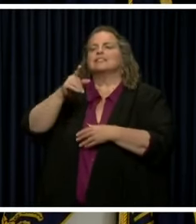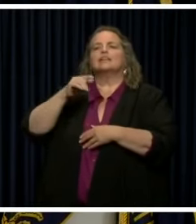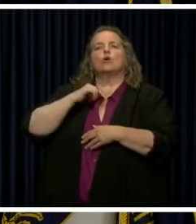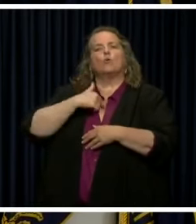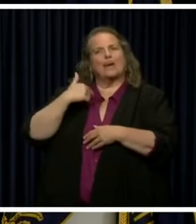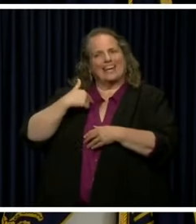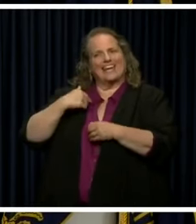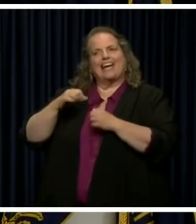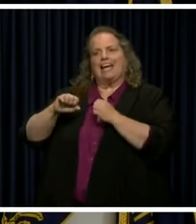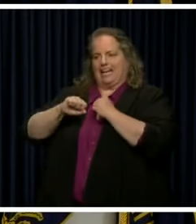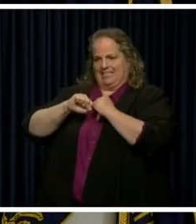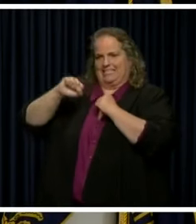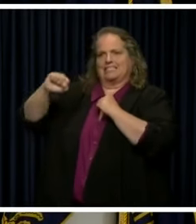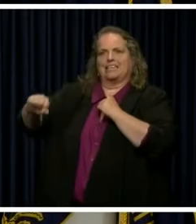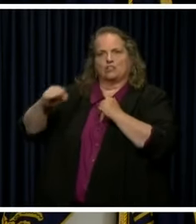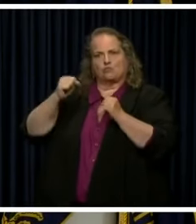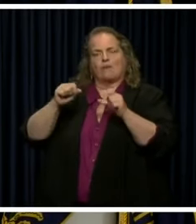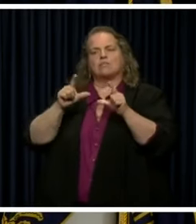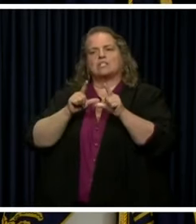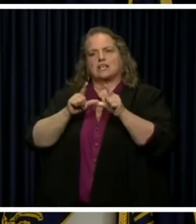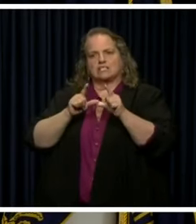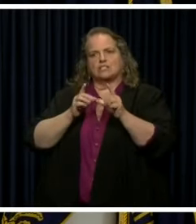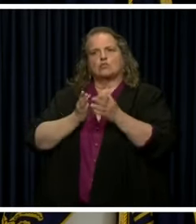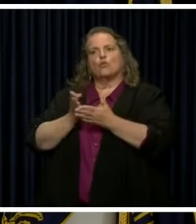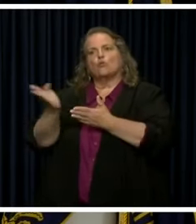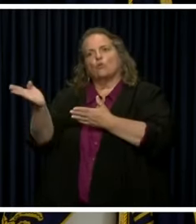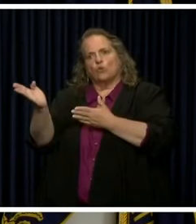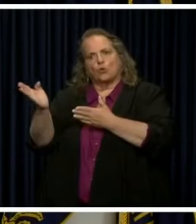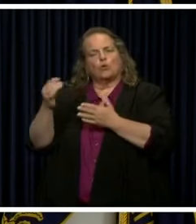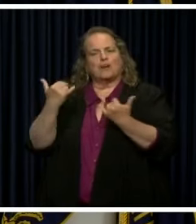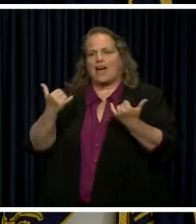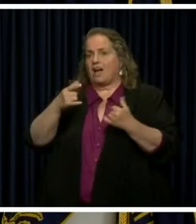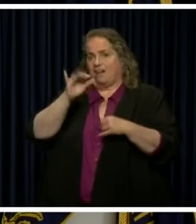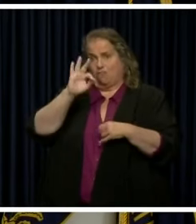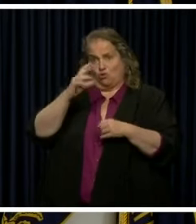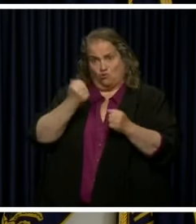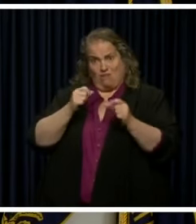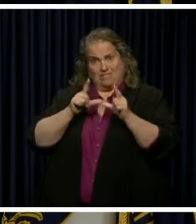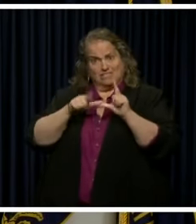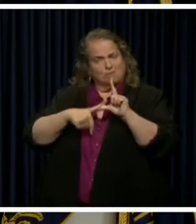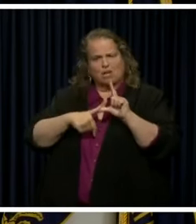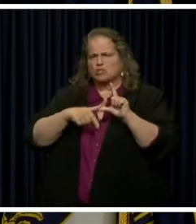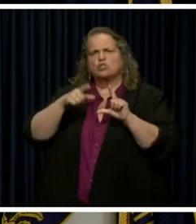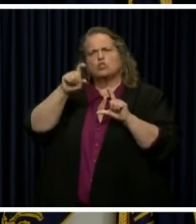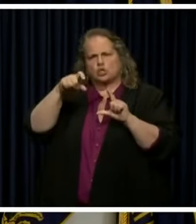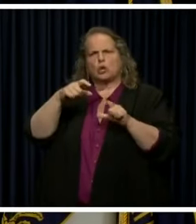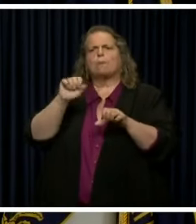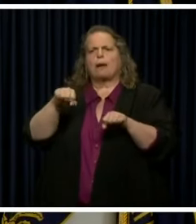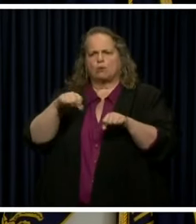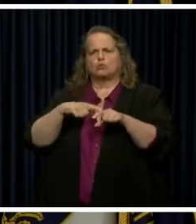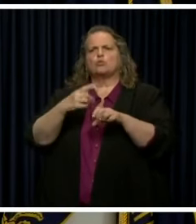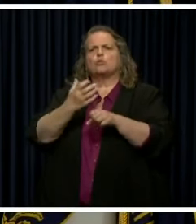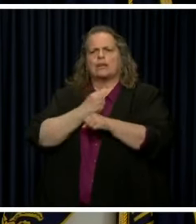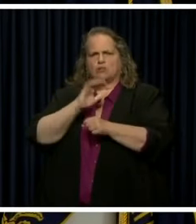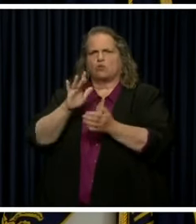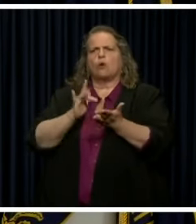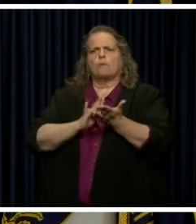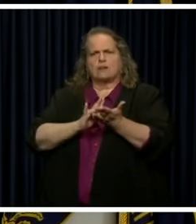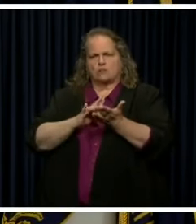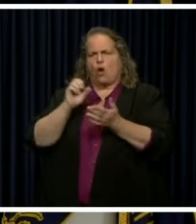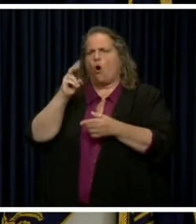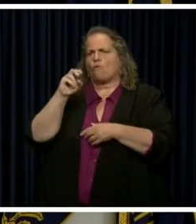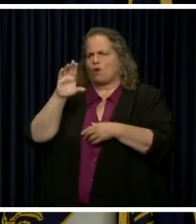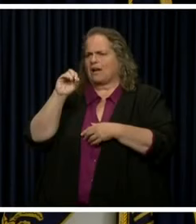date shouldn't be used as a reason that you cannot get your over-the-counter medicine. So we will communicate with pharmacists across the state about